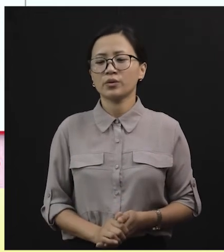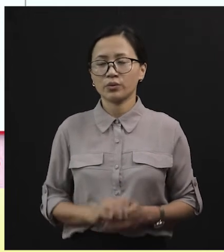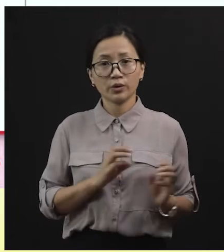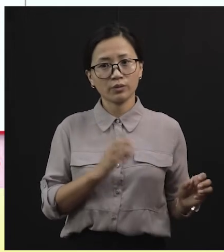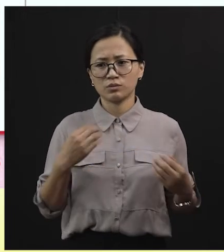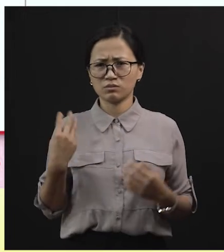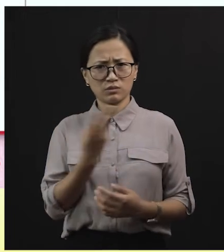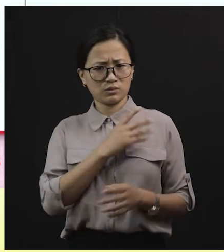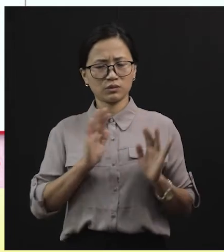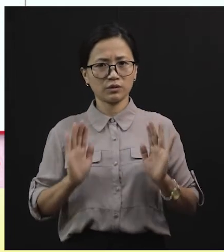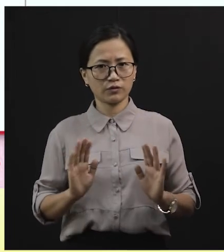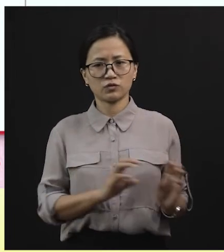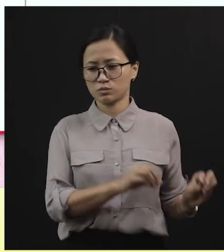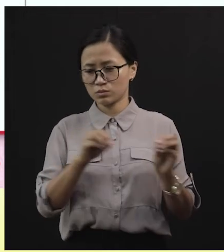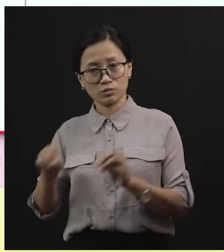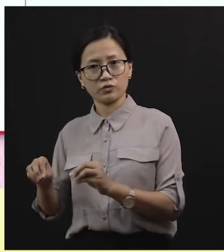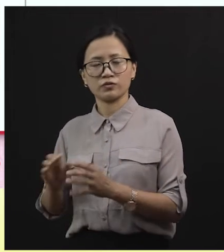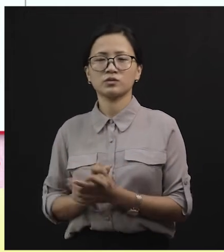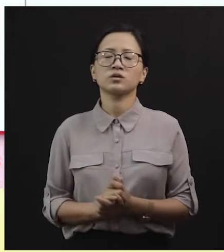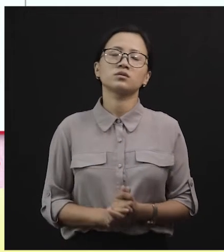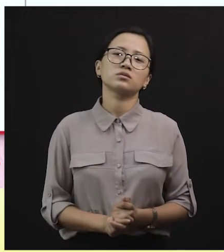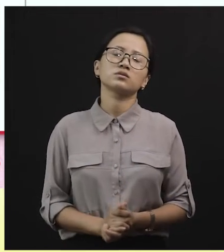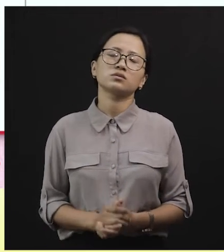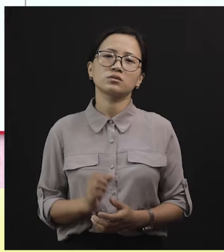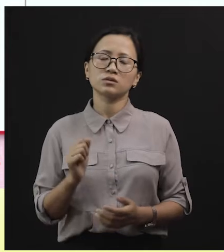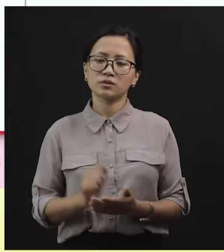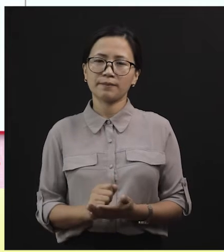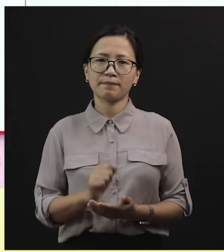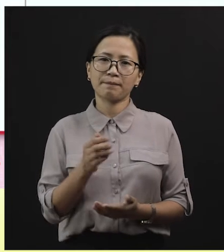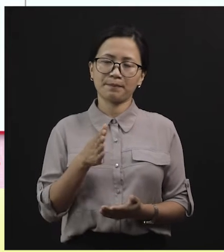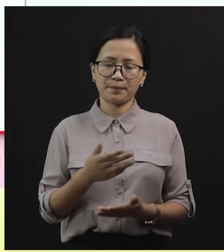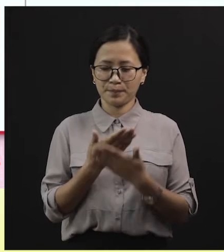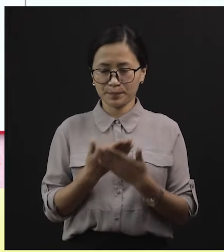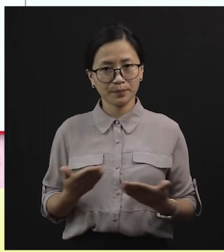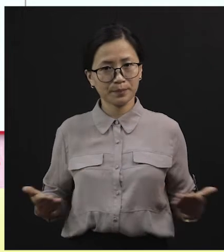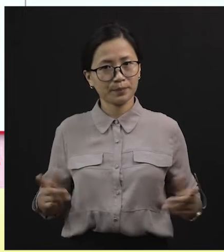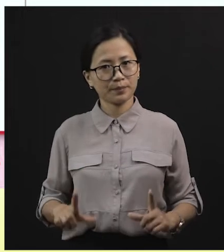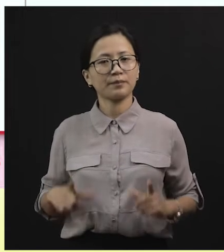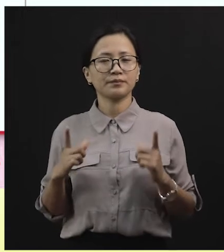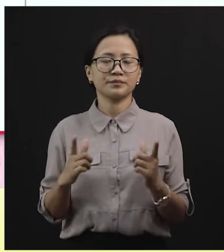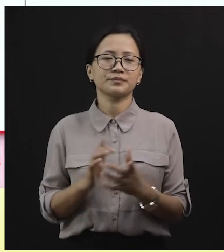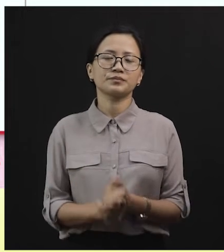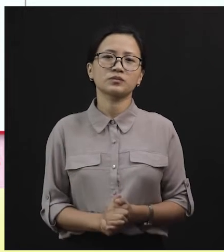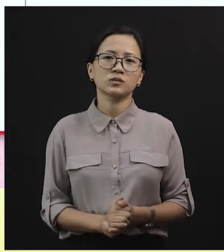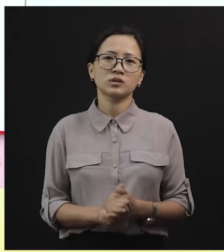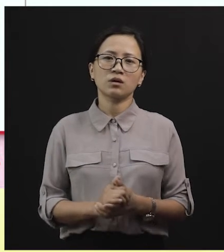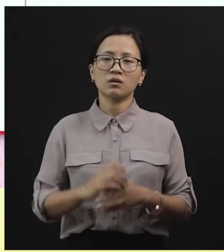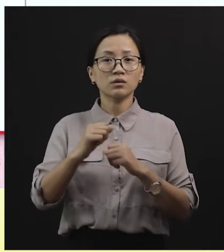don't think so. So this will be non-living things. Now next is horse.